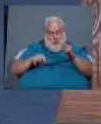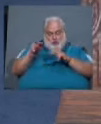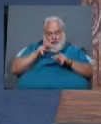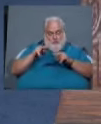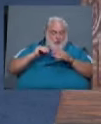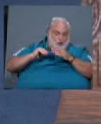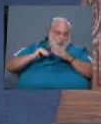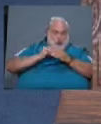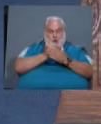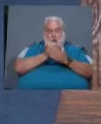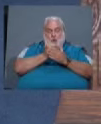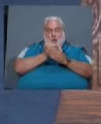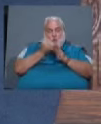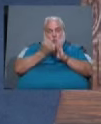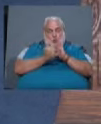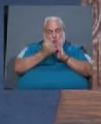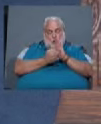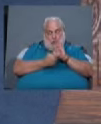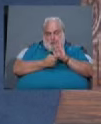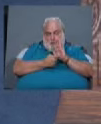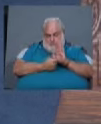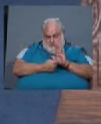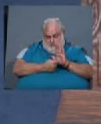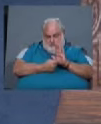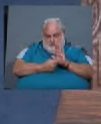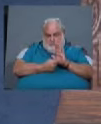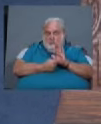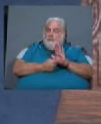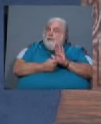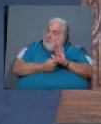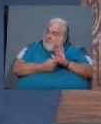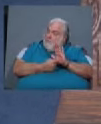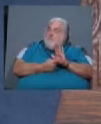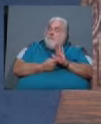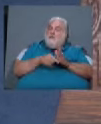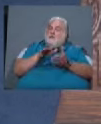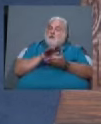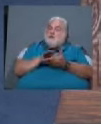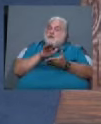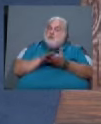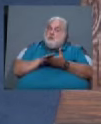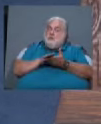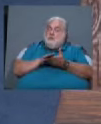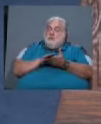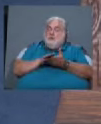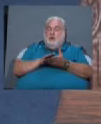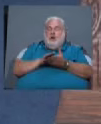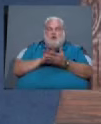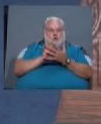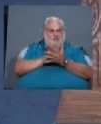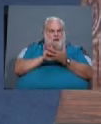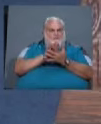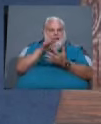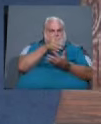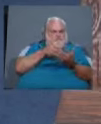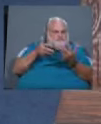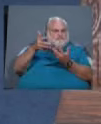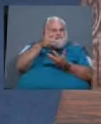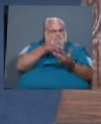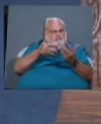site plan. Again, it was for a school, and traffic circulation